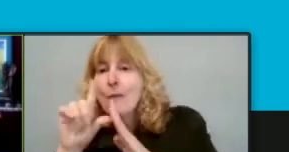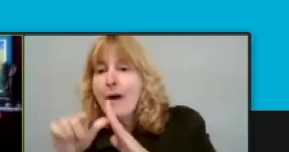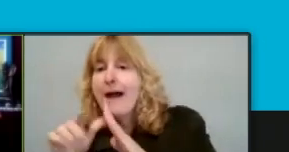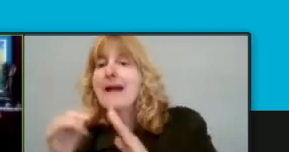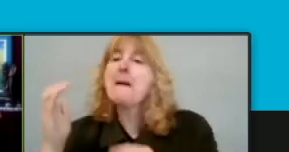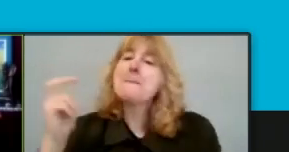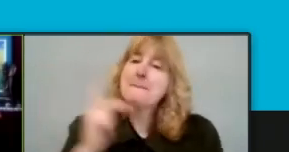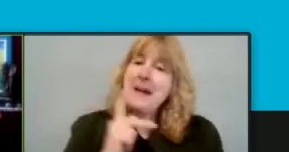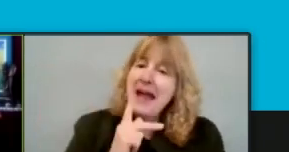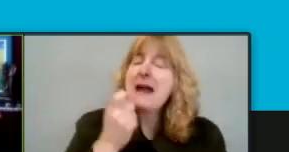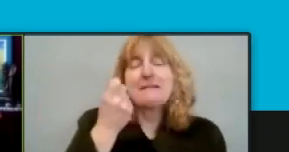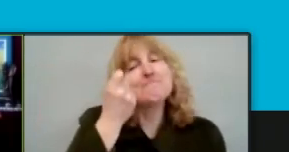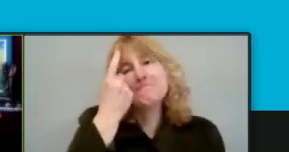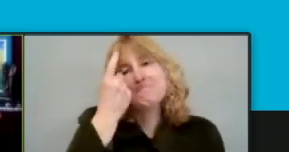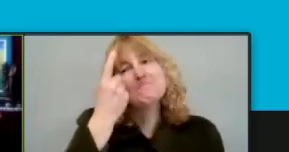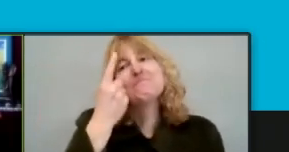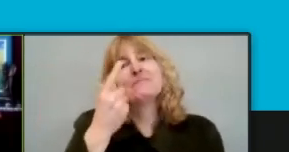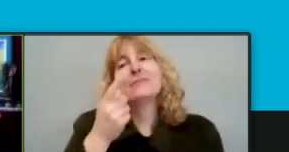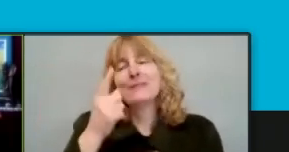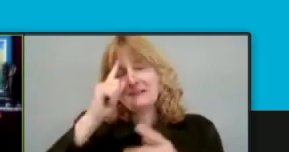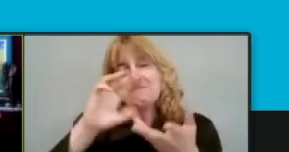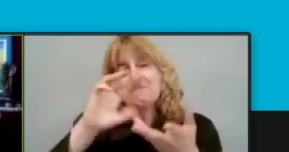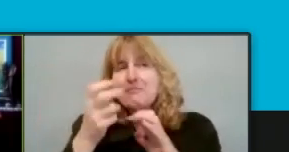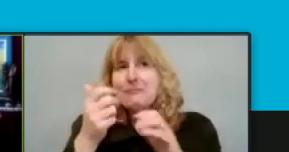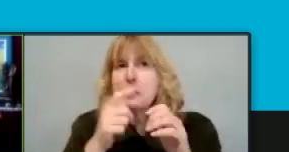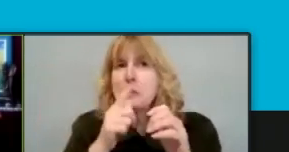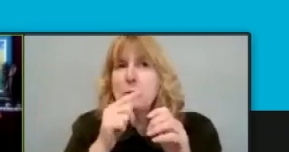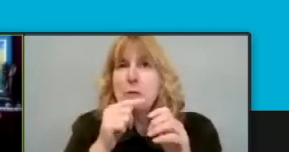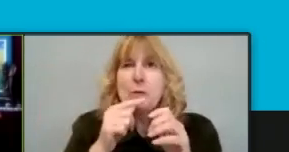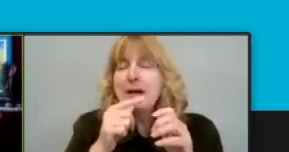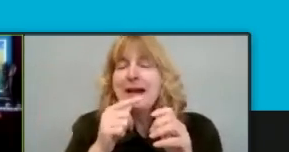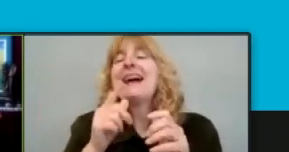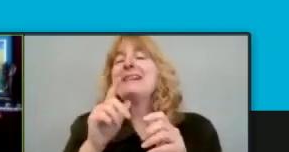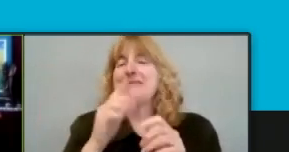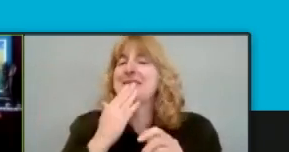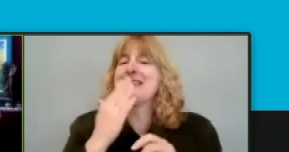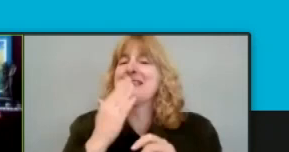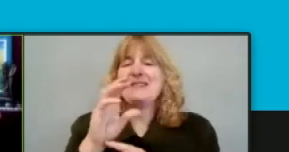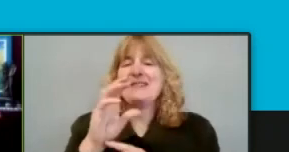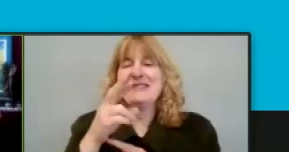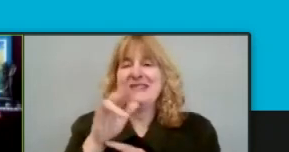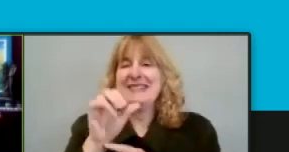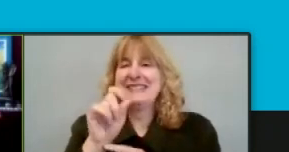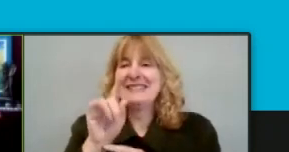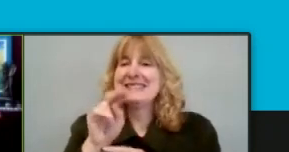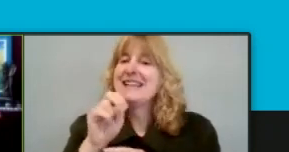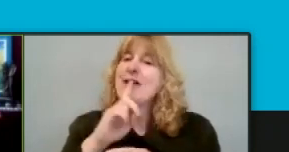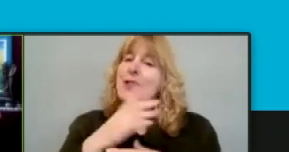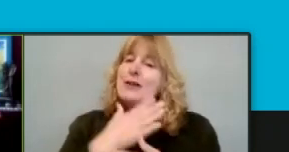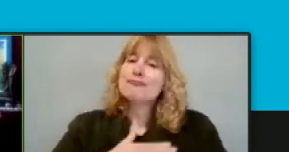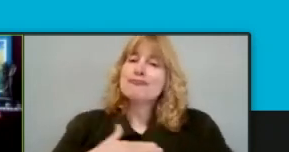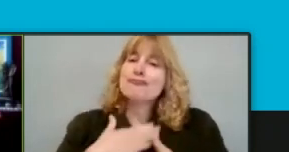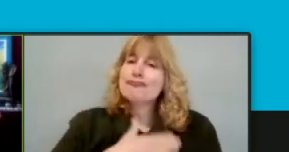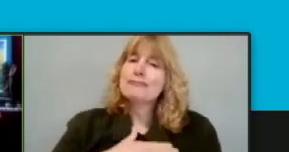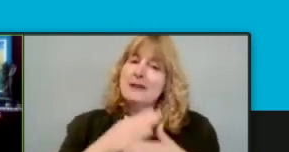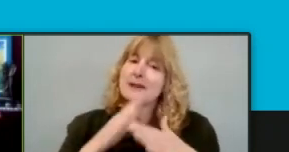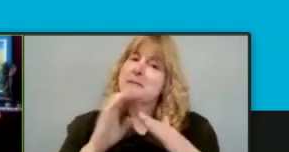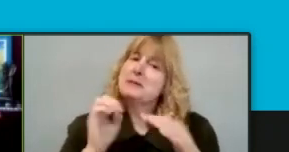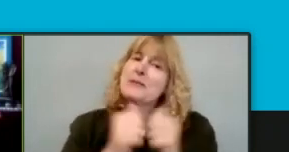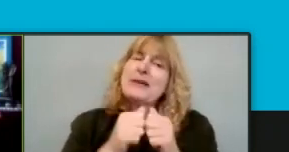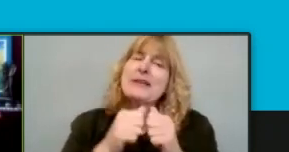So thank you so much, Christine. It's a joy to be with this really awesome